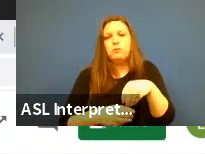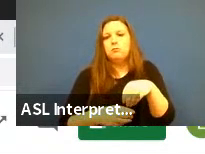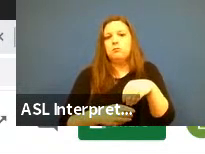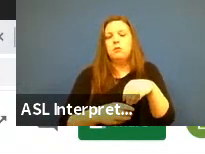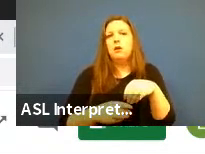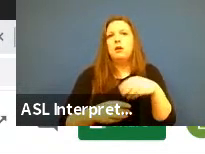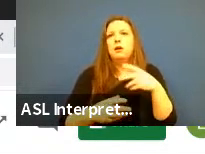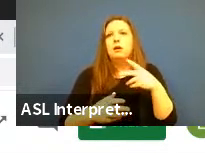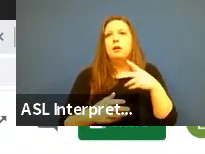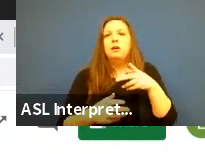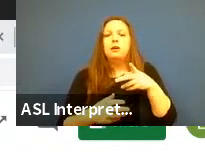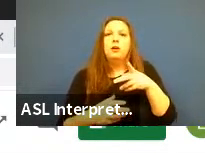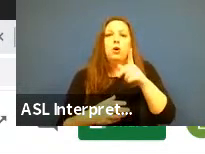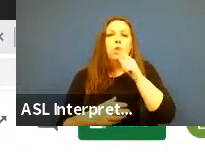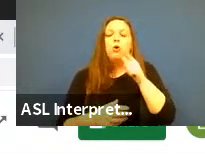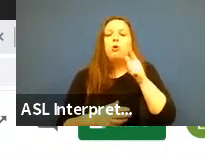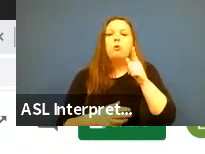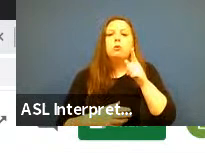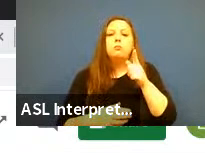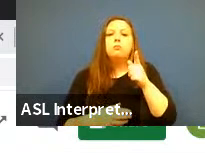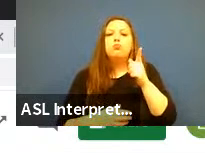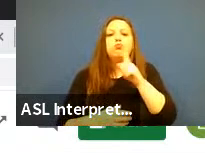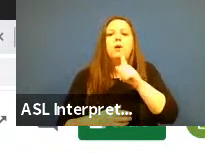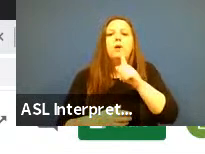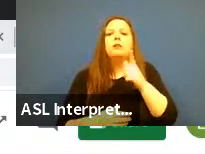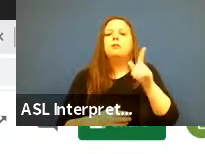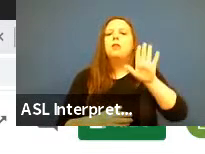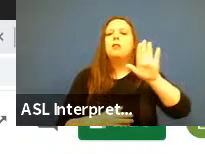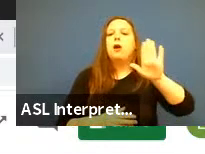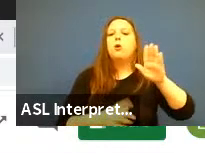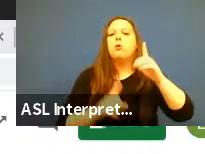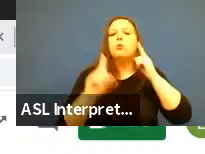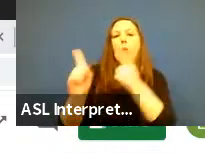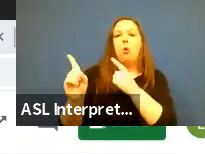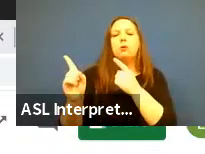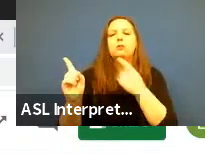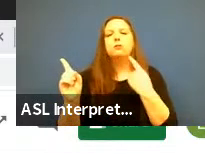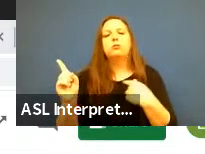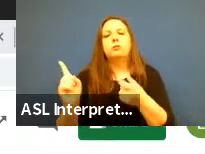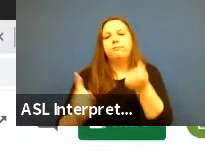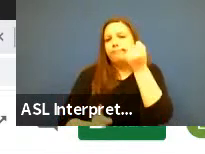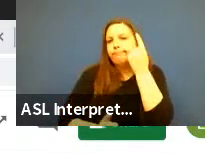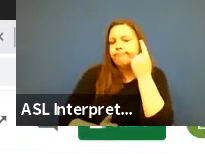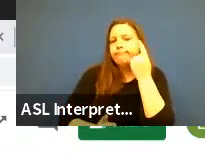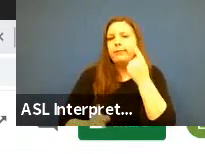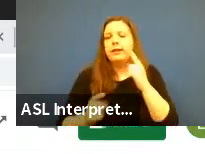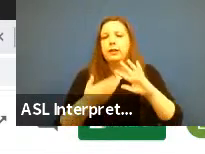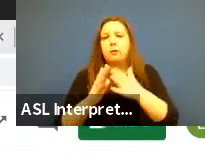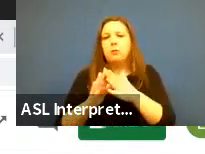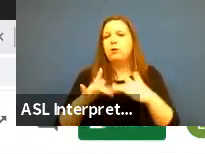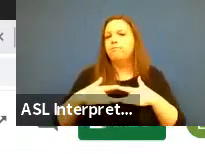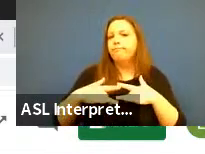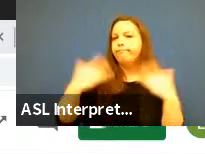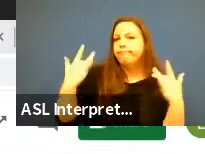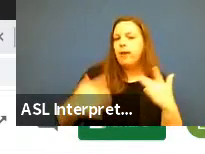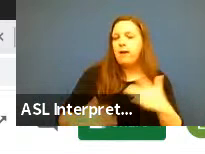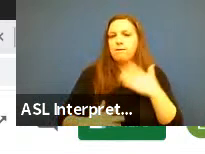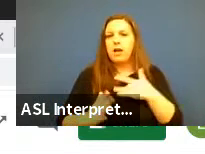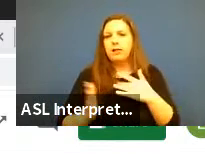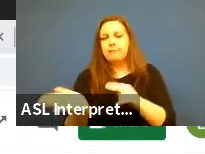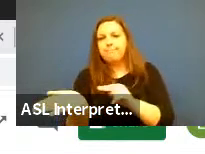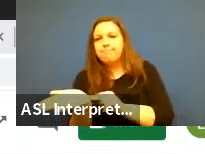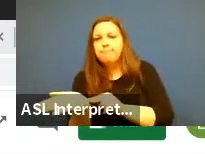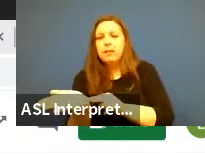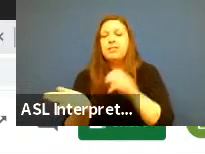will, who just simply want to get the pulse of the community. And if that's the case, that's done by opinion polls,